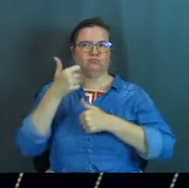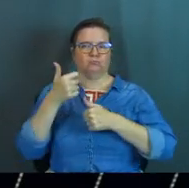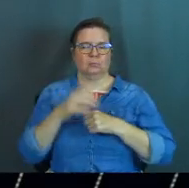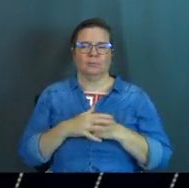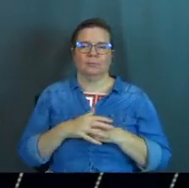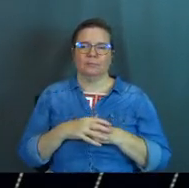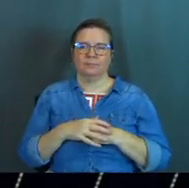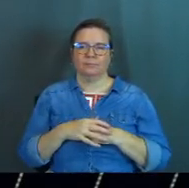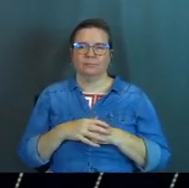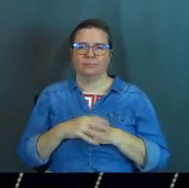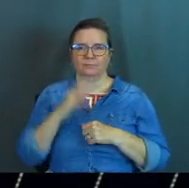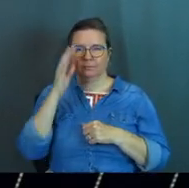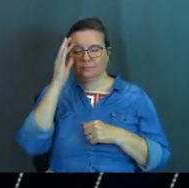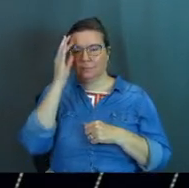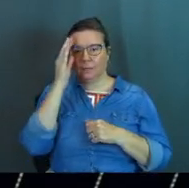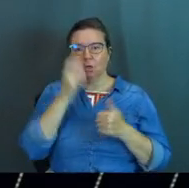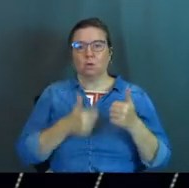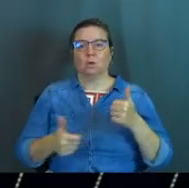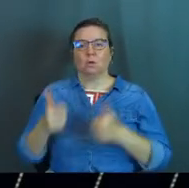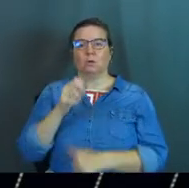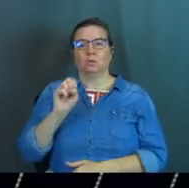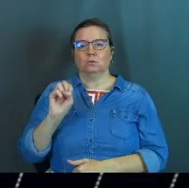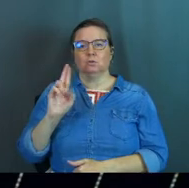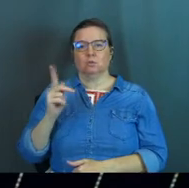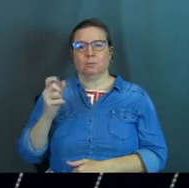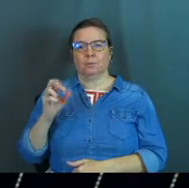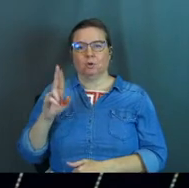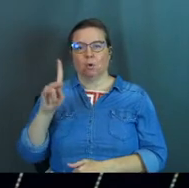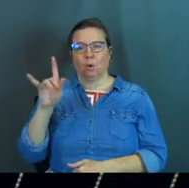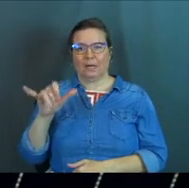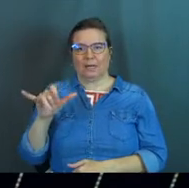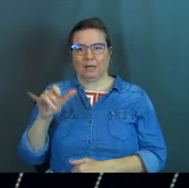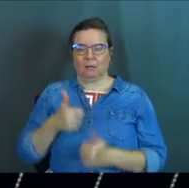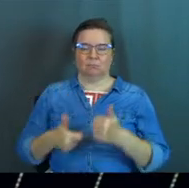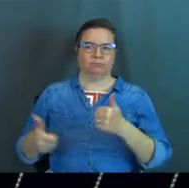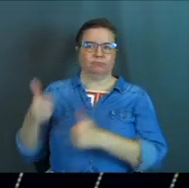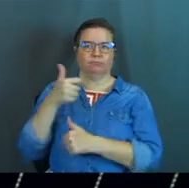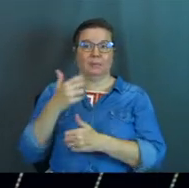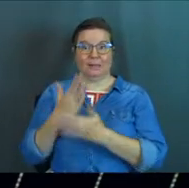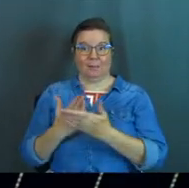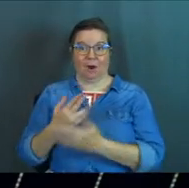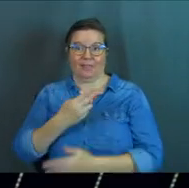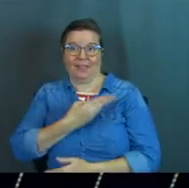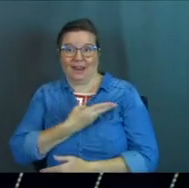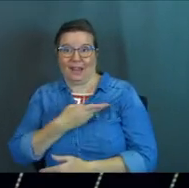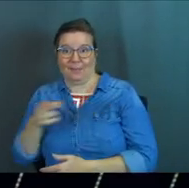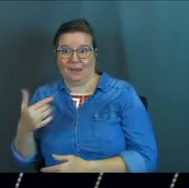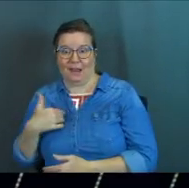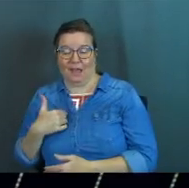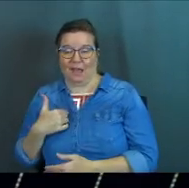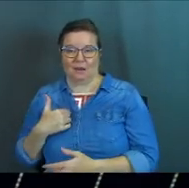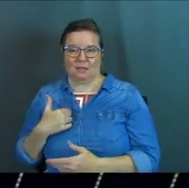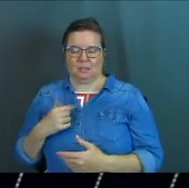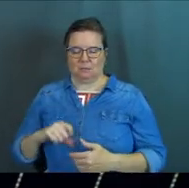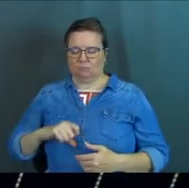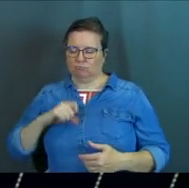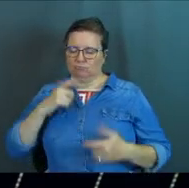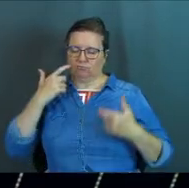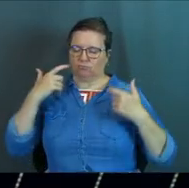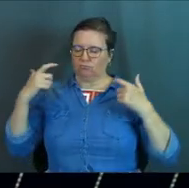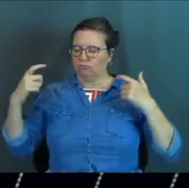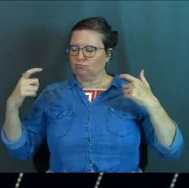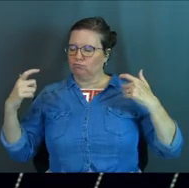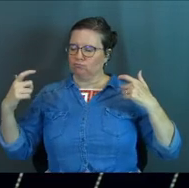fast, promise. Superiority. This is the part that Haman had, right? This is his out-of-control pride. He has a